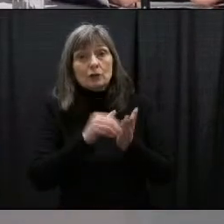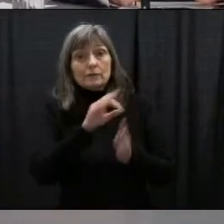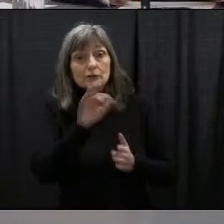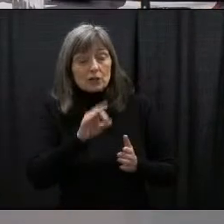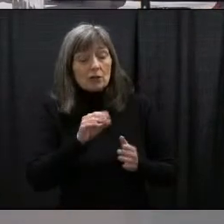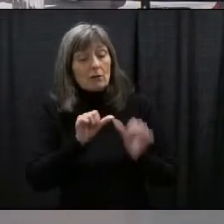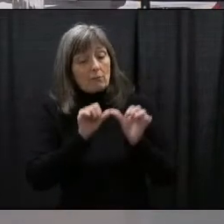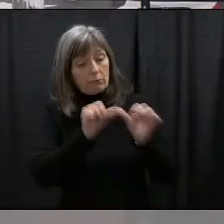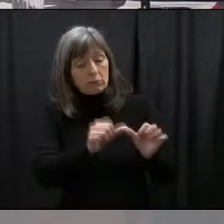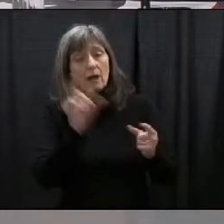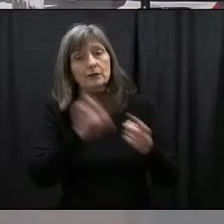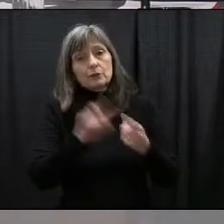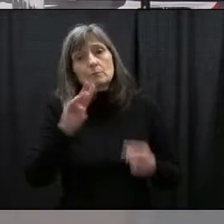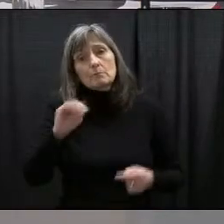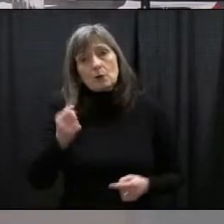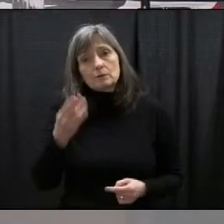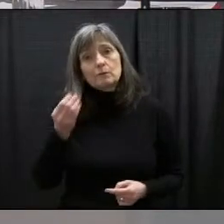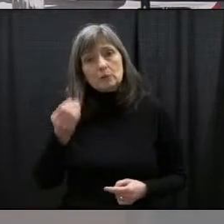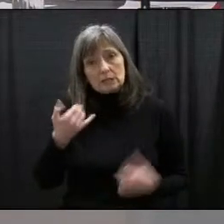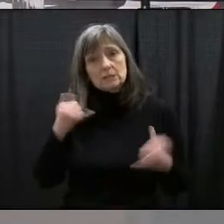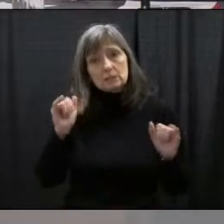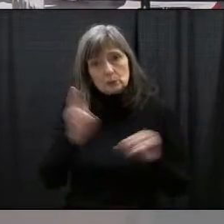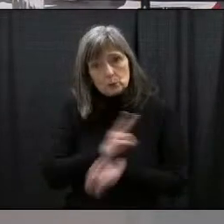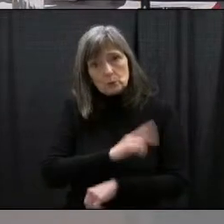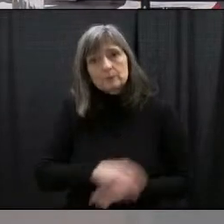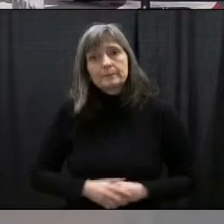it until then. Yep.